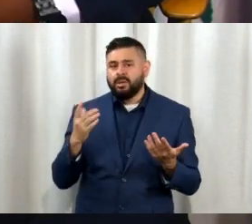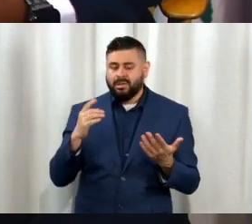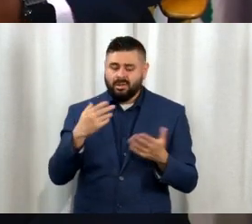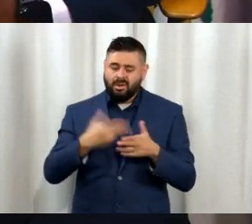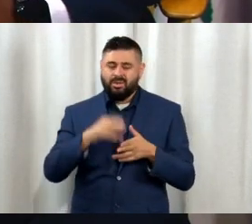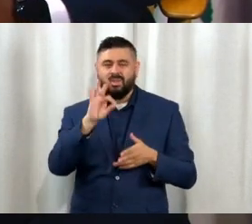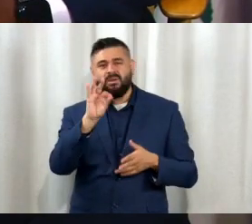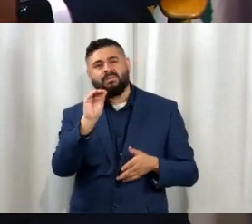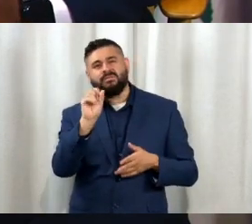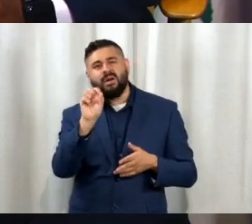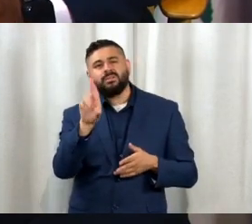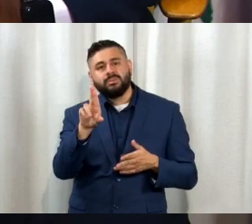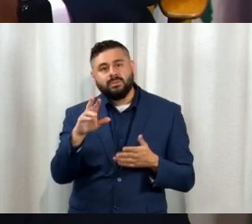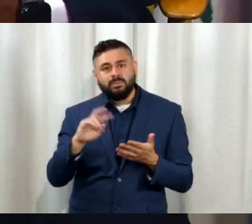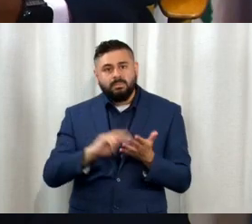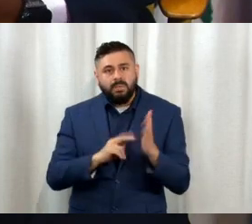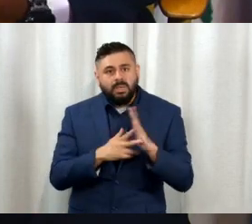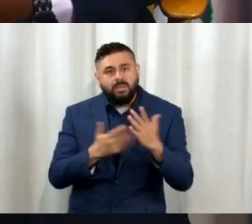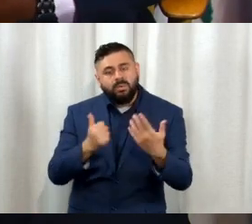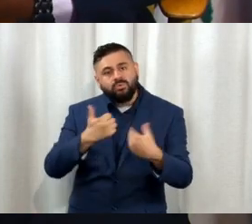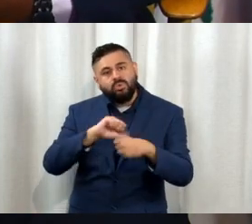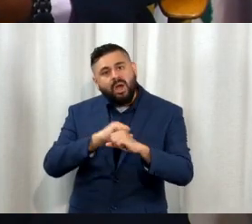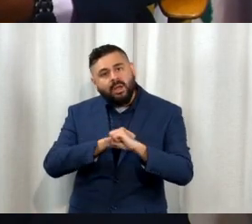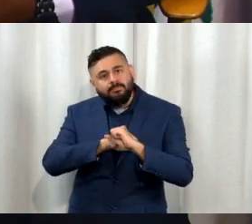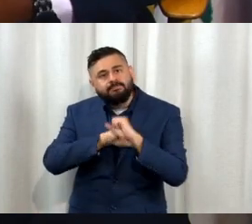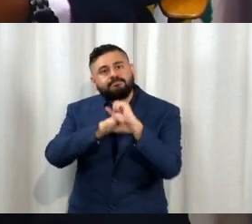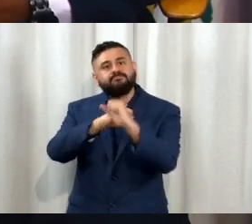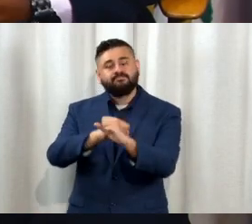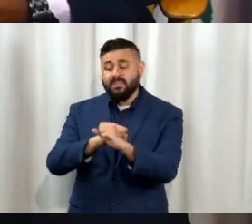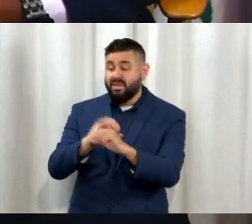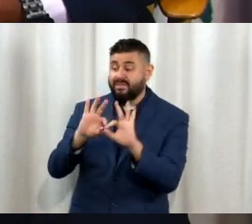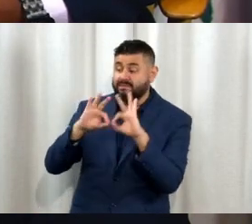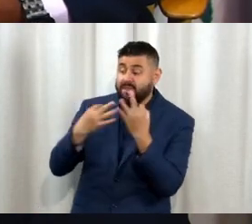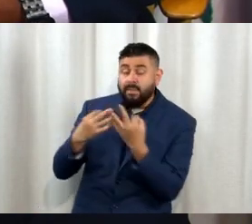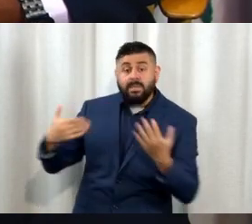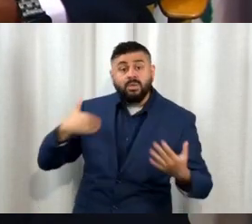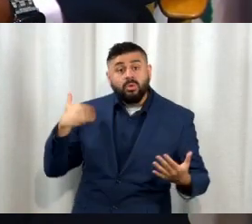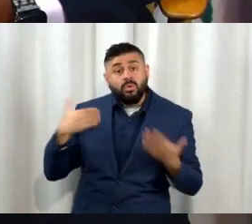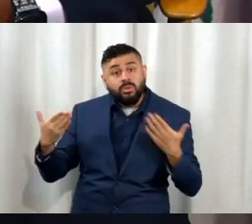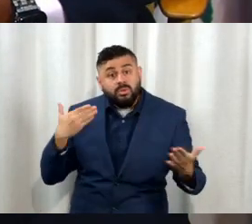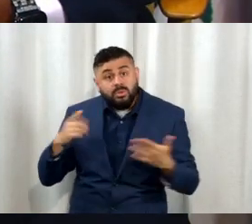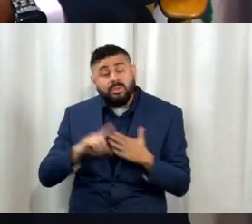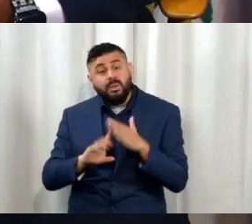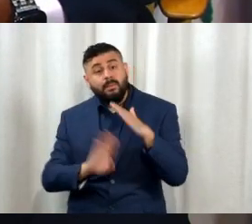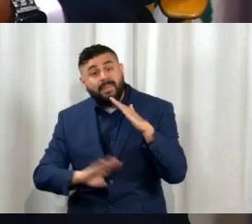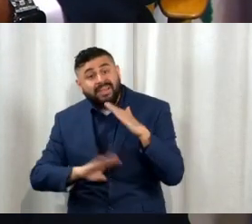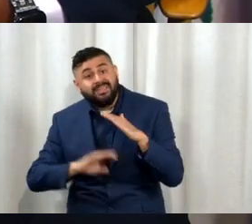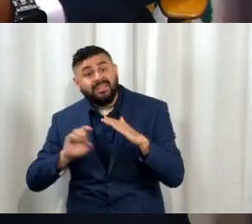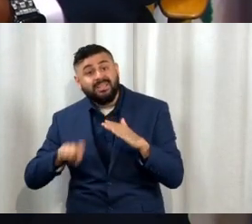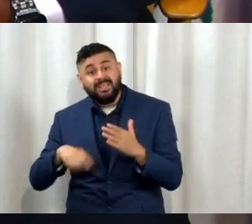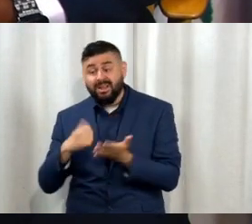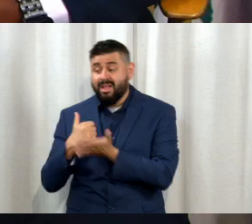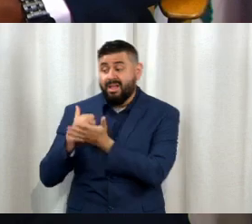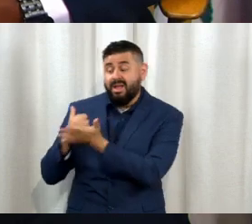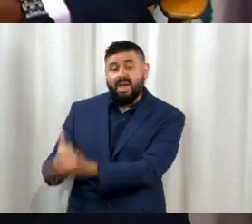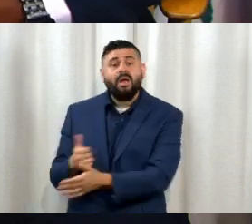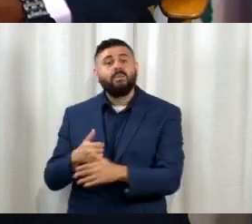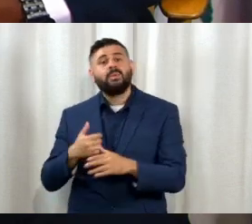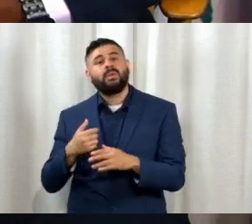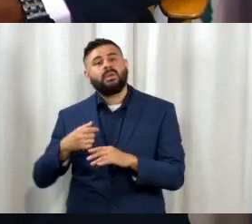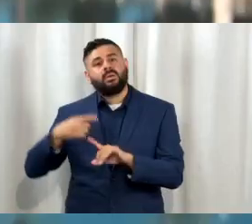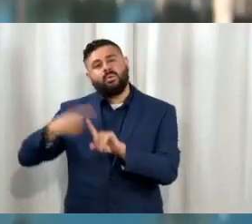some programs that provide upstream safety nets, like family and youth services, basic needs, rental assistance, and employment